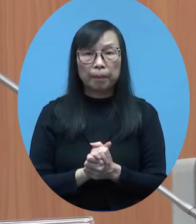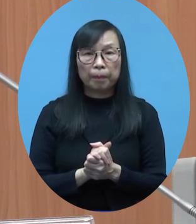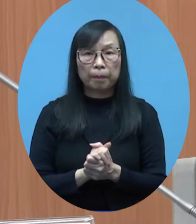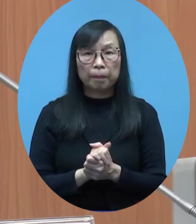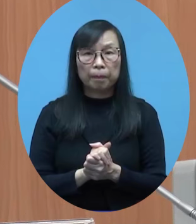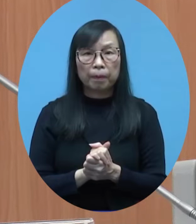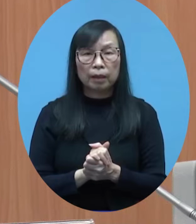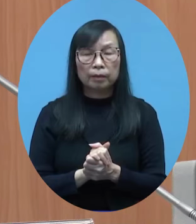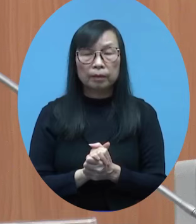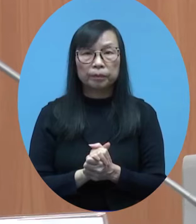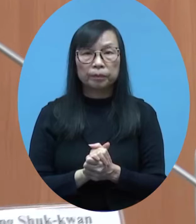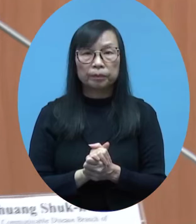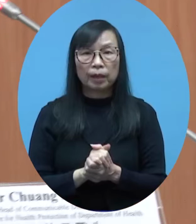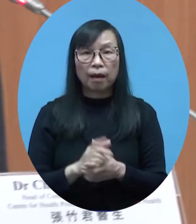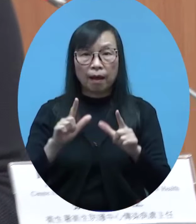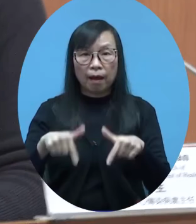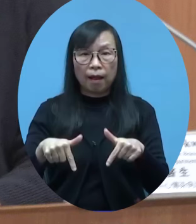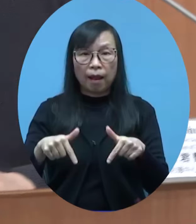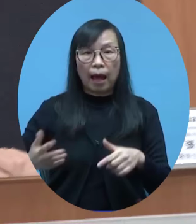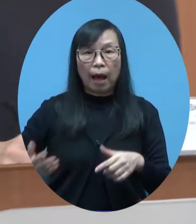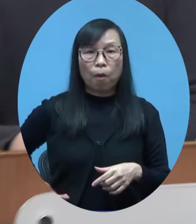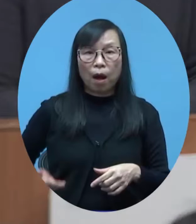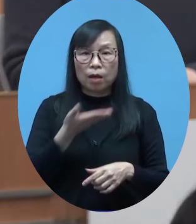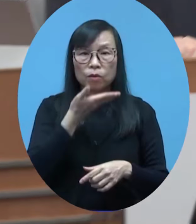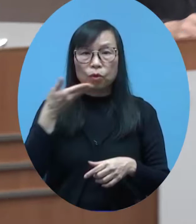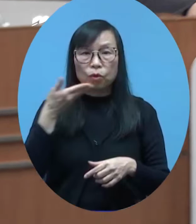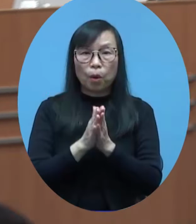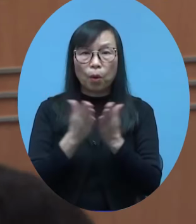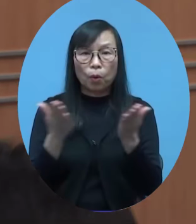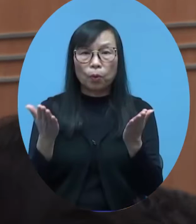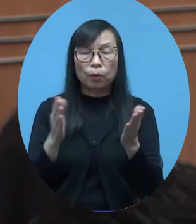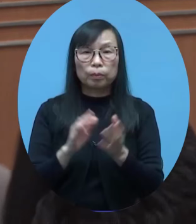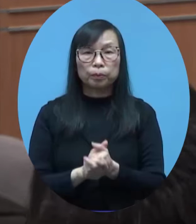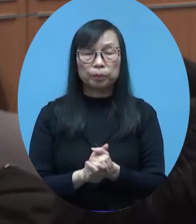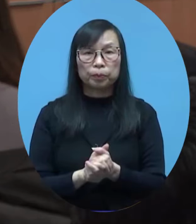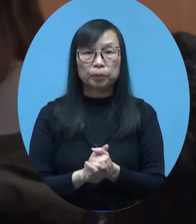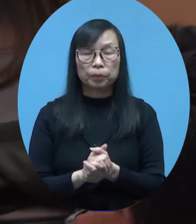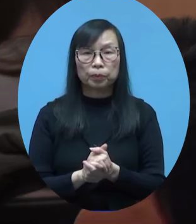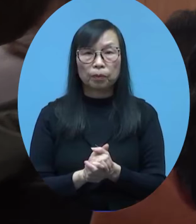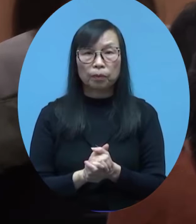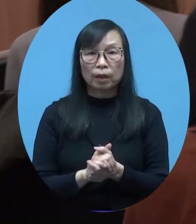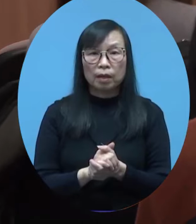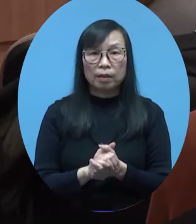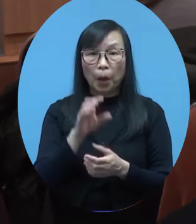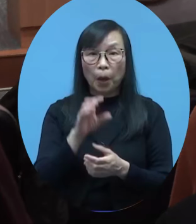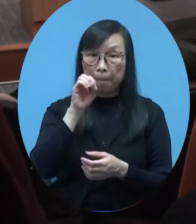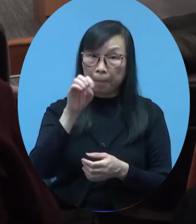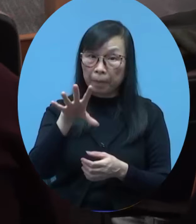Some questions from the South China Morning Post. I wanted to ask how many people are currently at